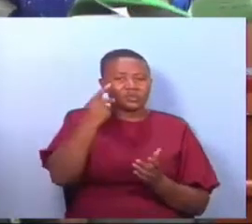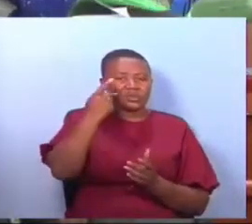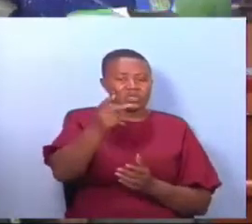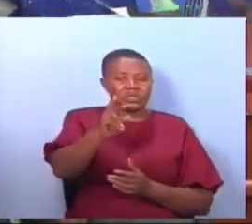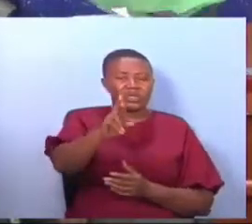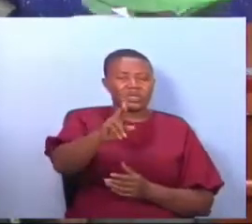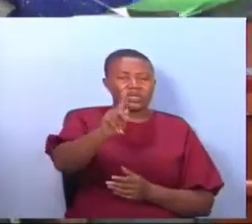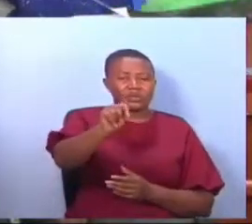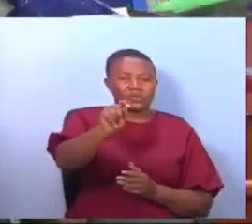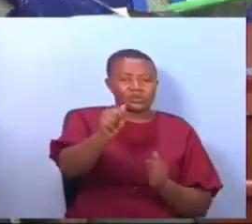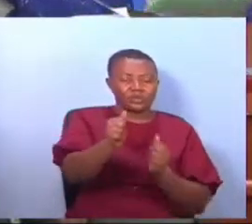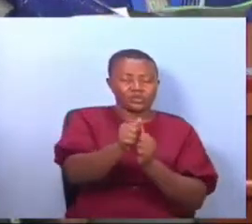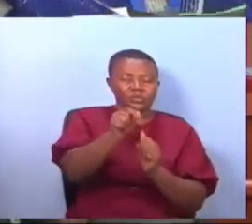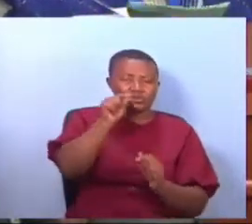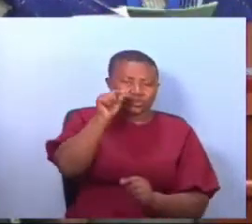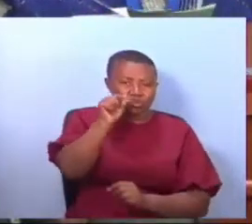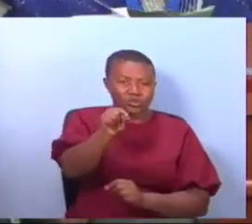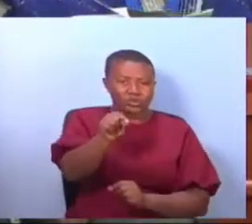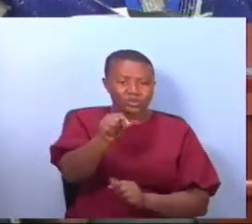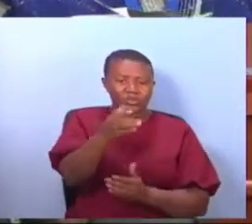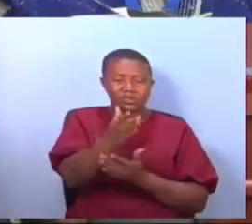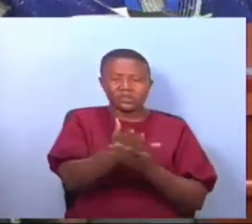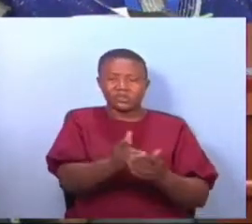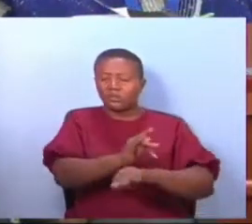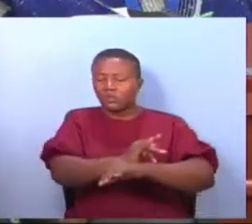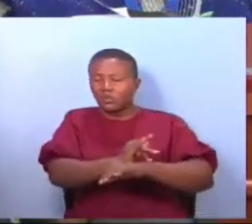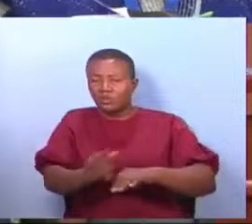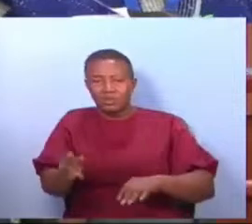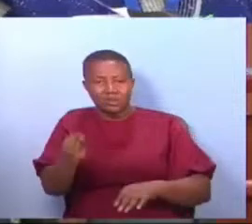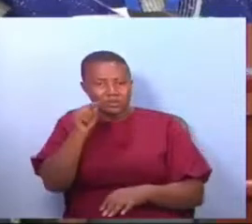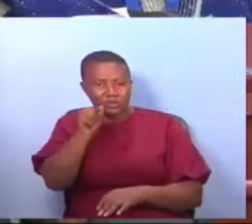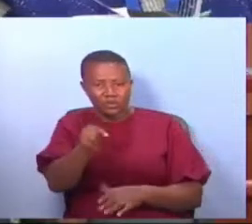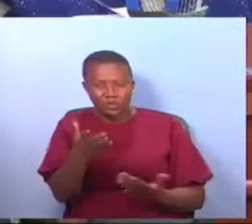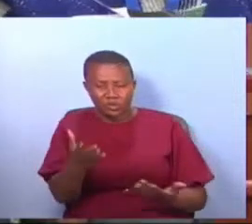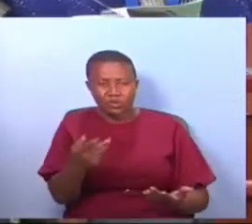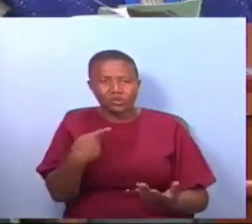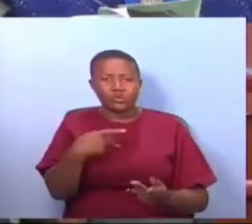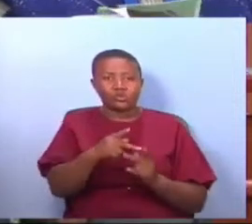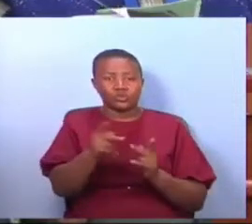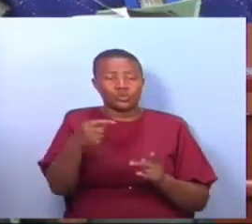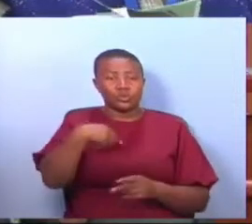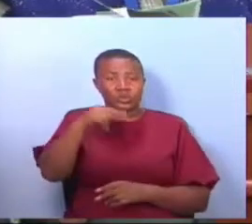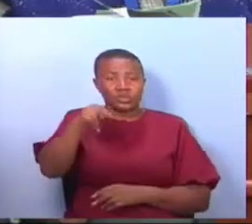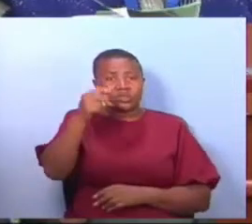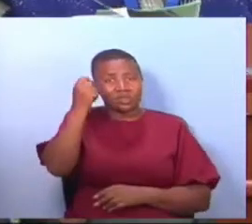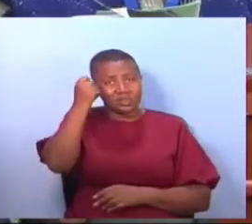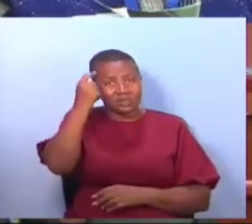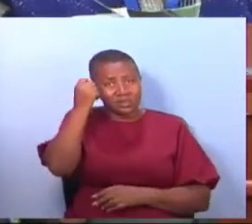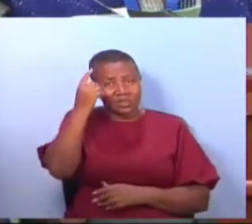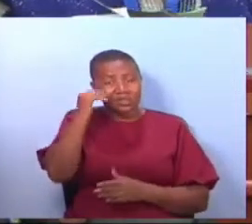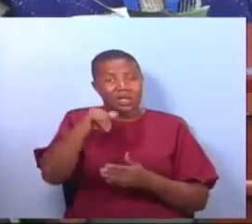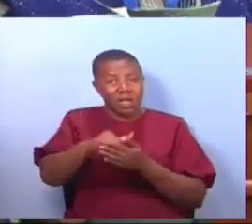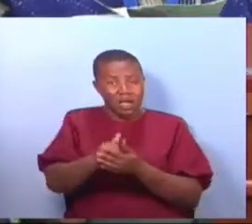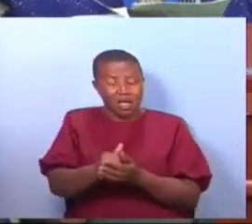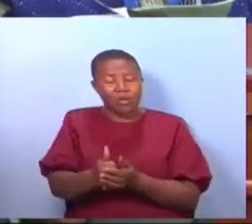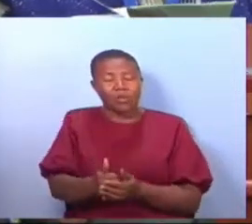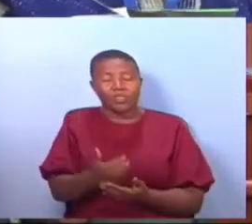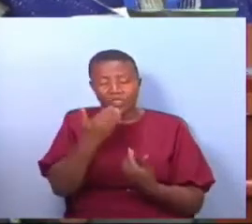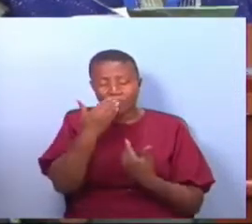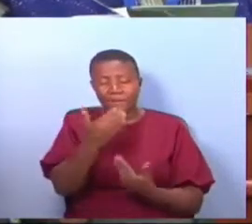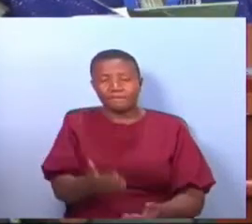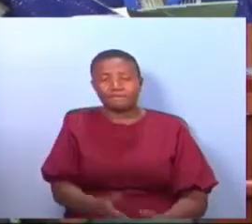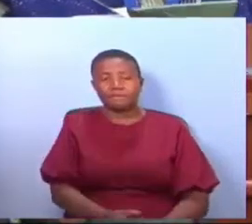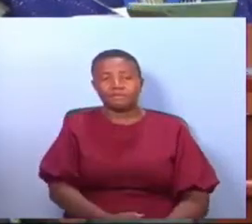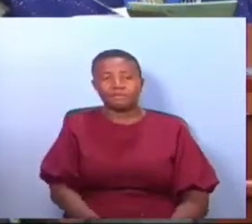these dots or full stops. So we need to understand which is which. Thank you. Well,